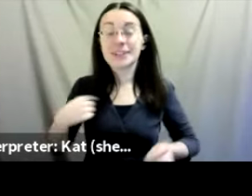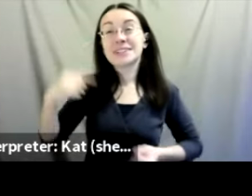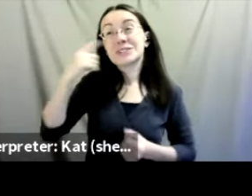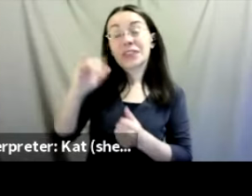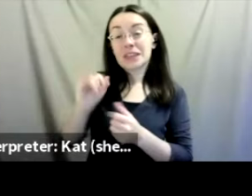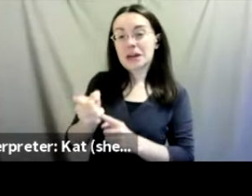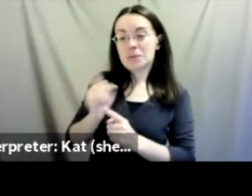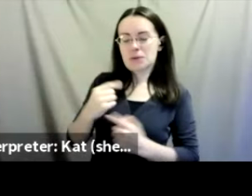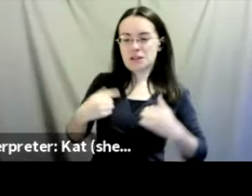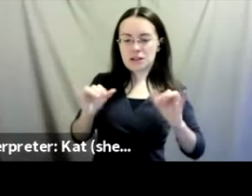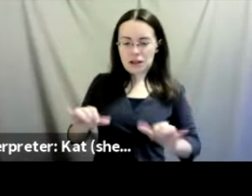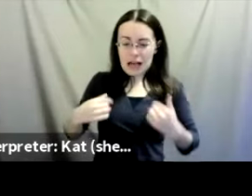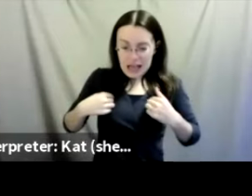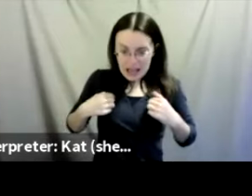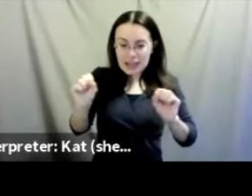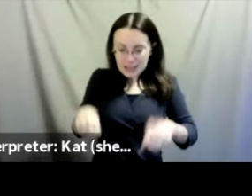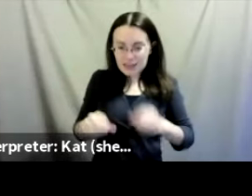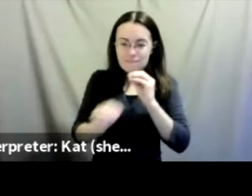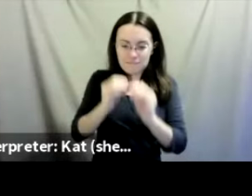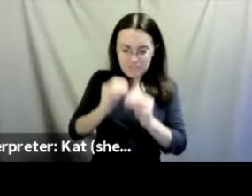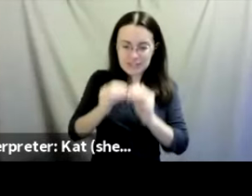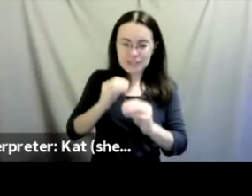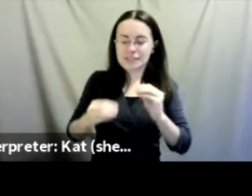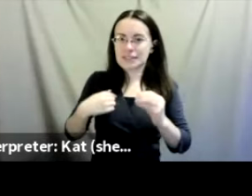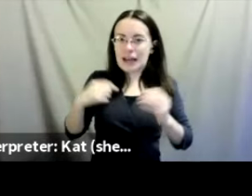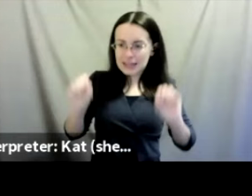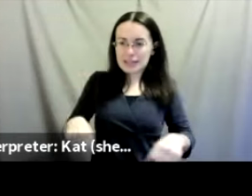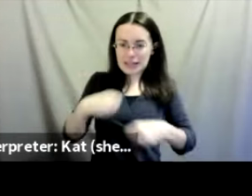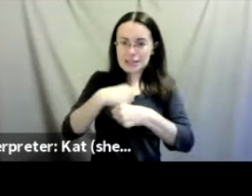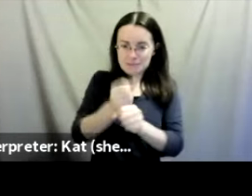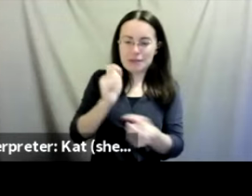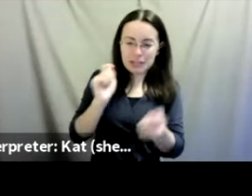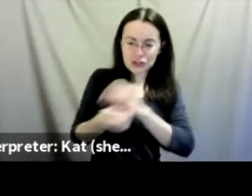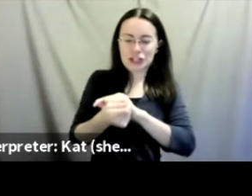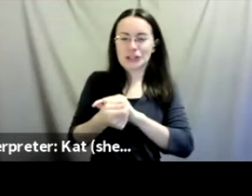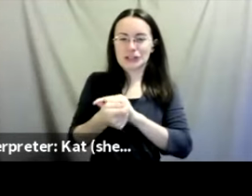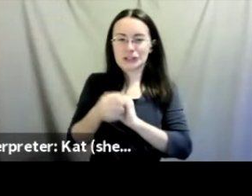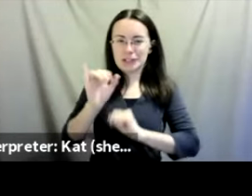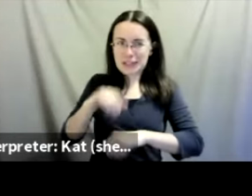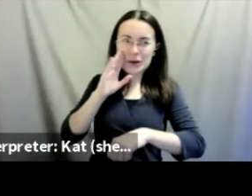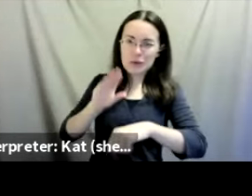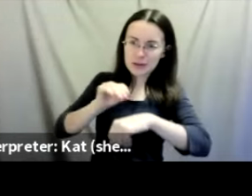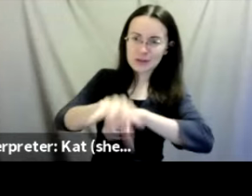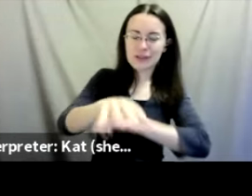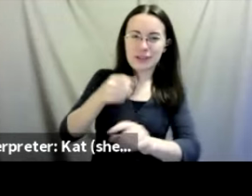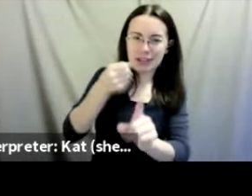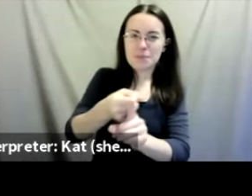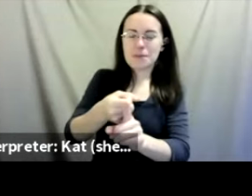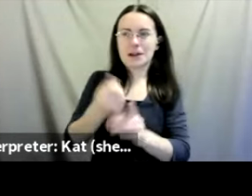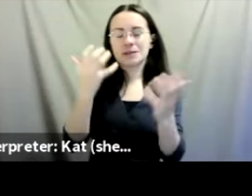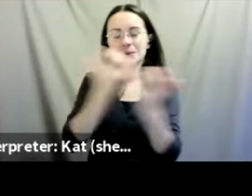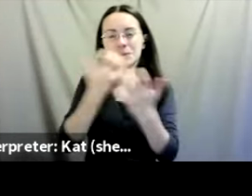can make change and that it does mean something, I felt relieved that I